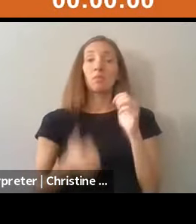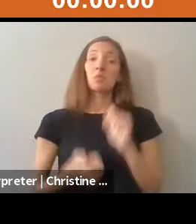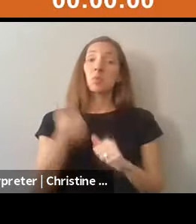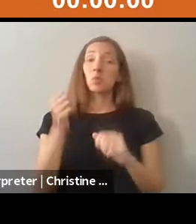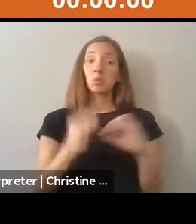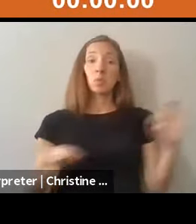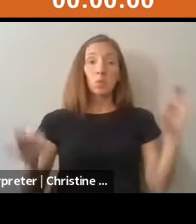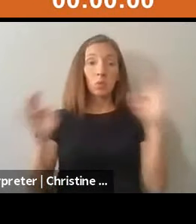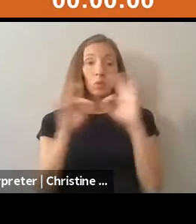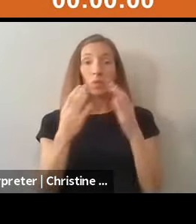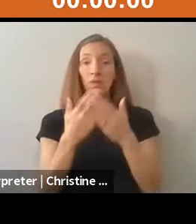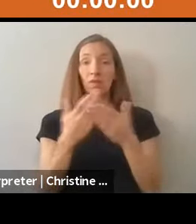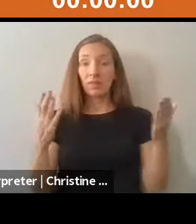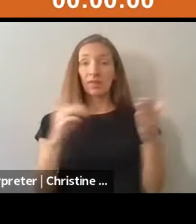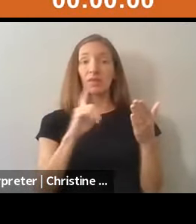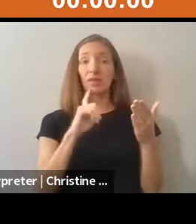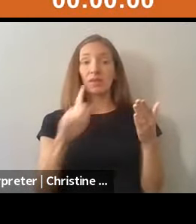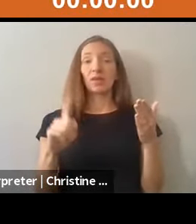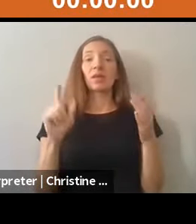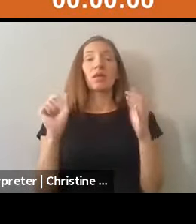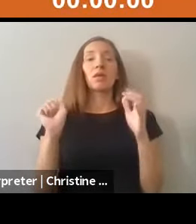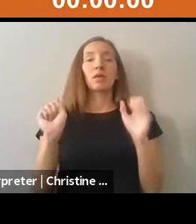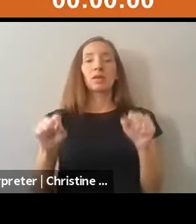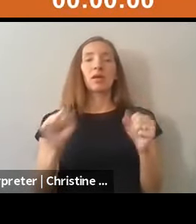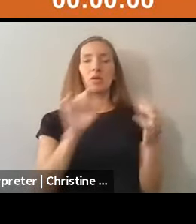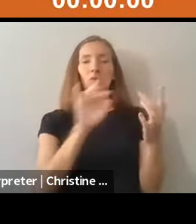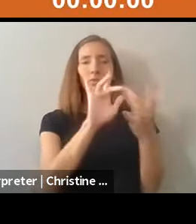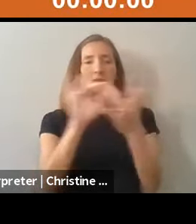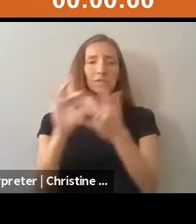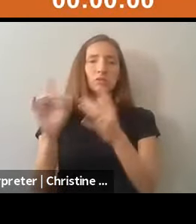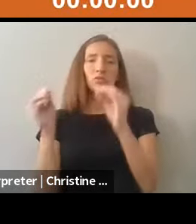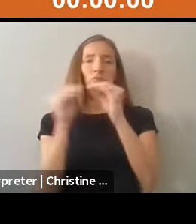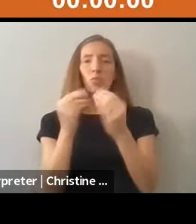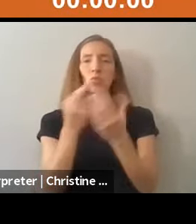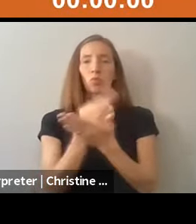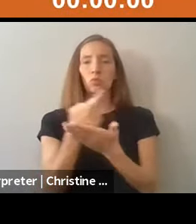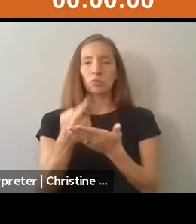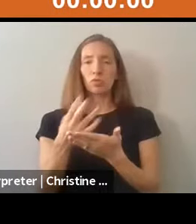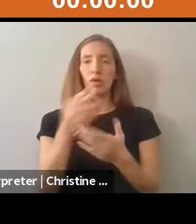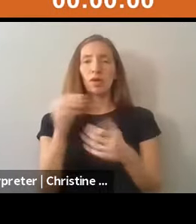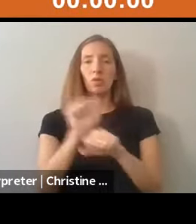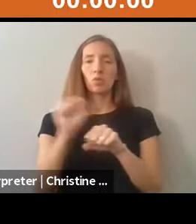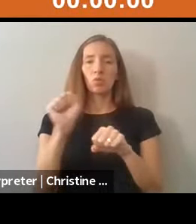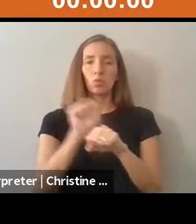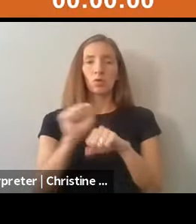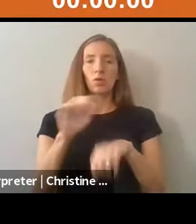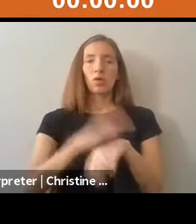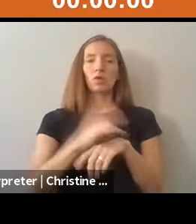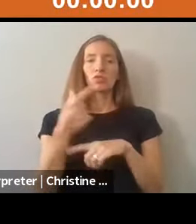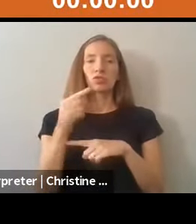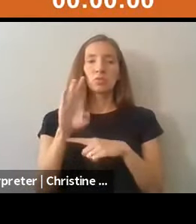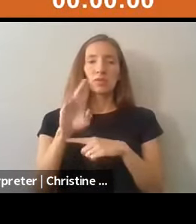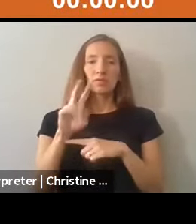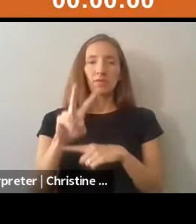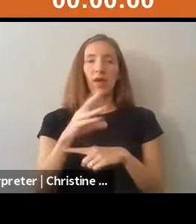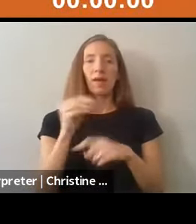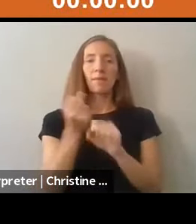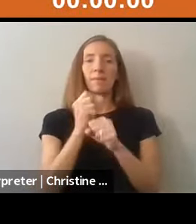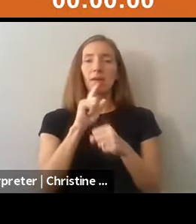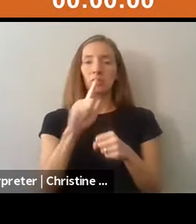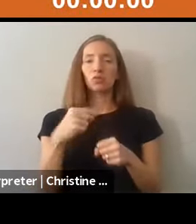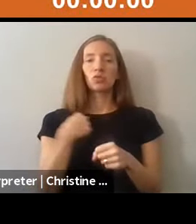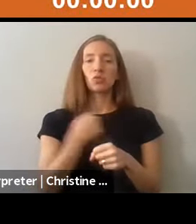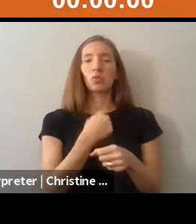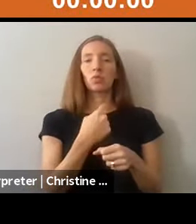resources for the work on gender-based violence and make sure that we make the connections between COVID and gender-based violence,